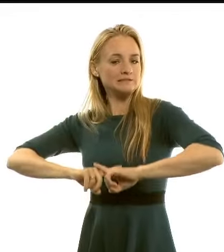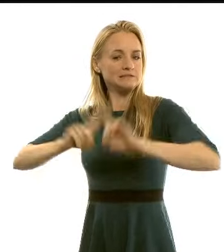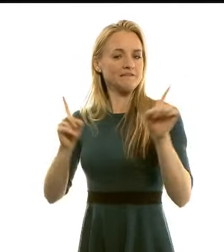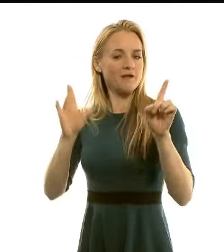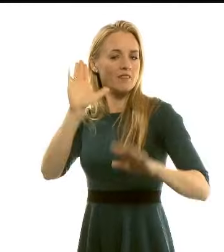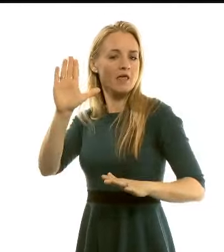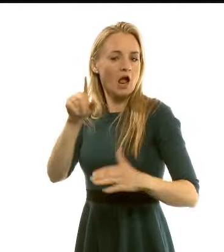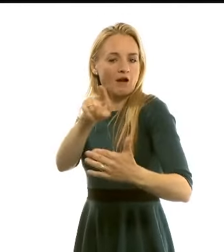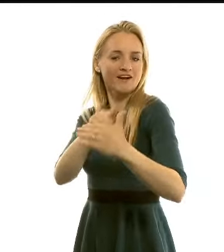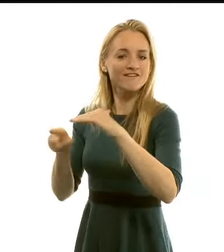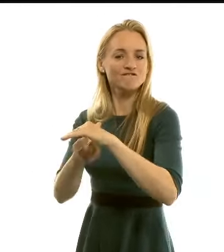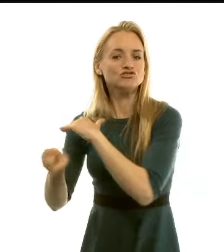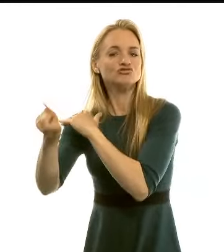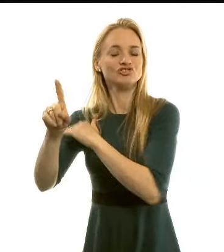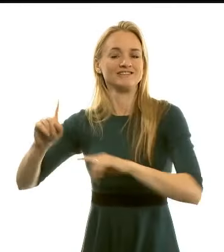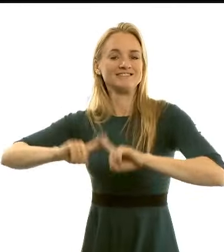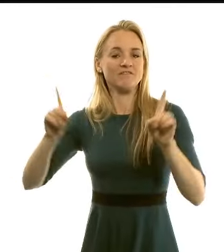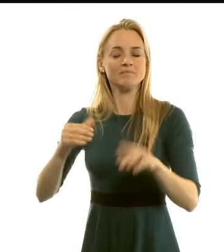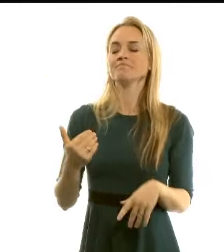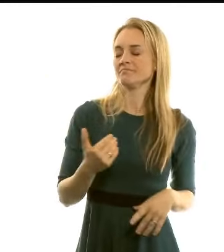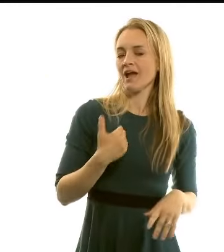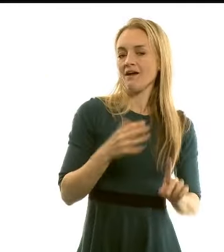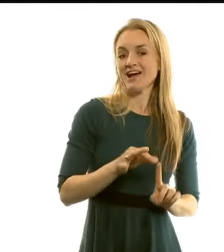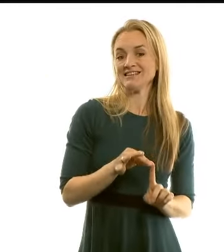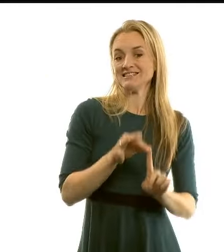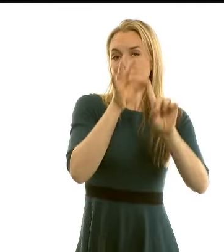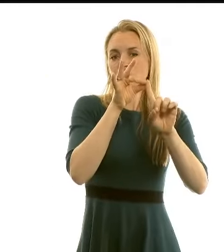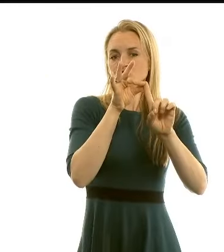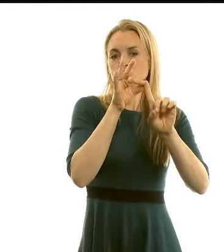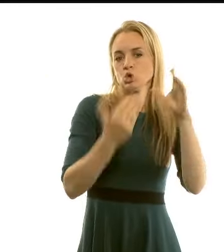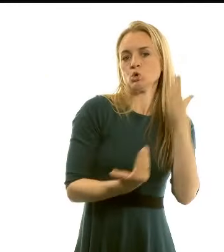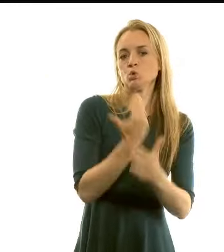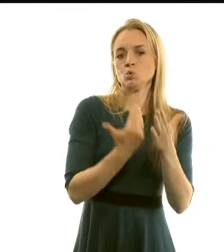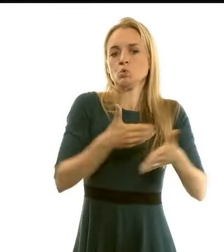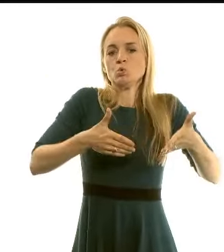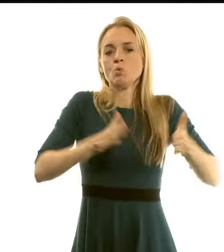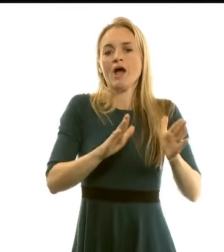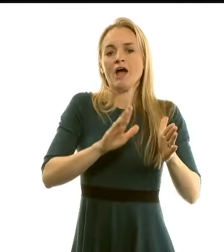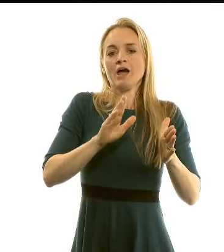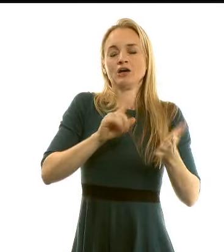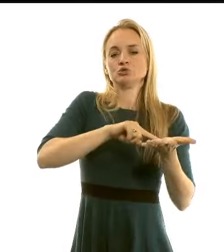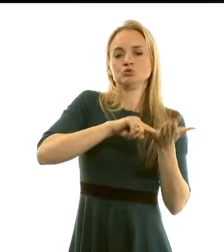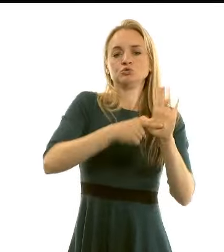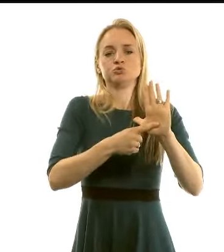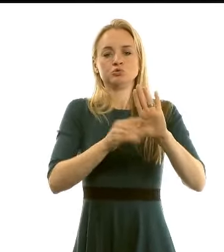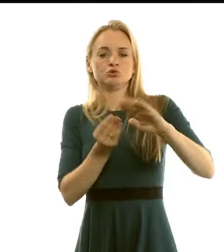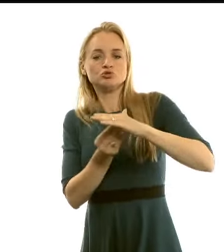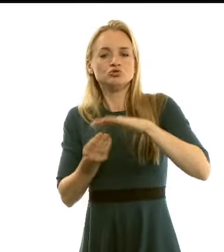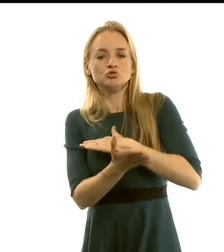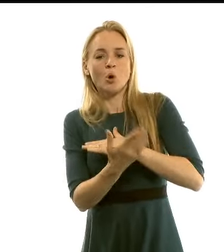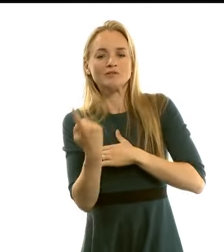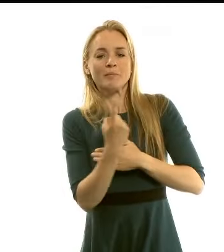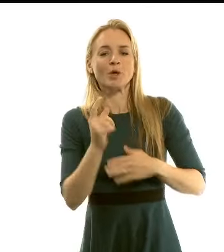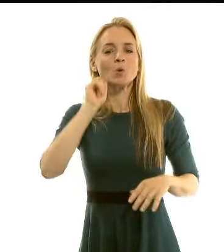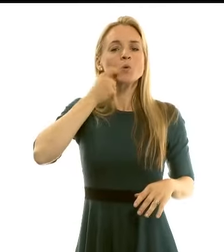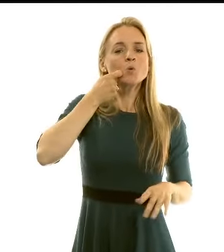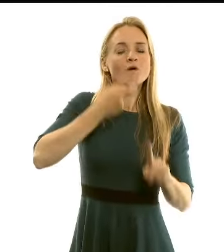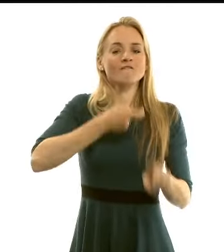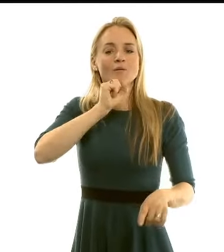something new and very cool from LEGO Super Mario, they've been busy searching the Lego house right here in an